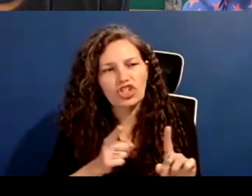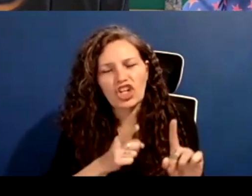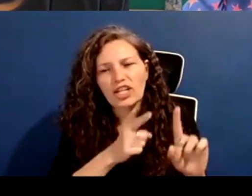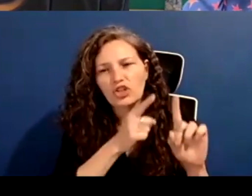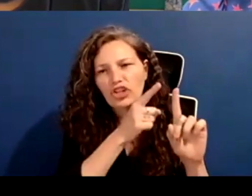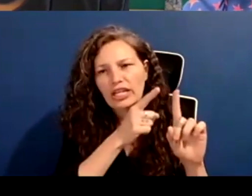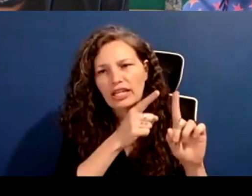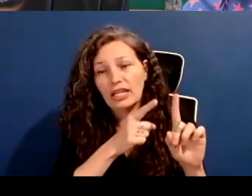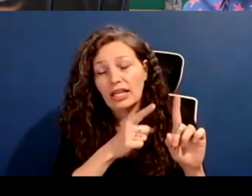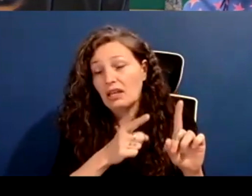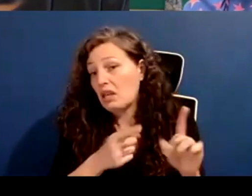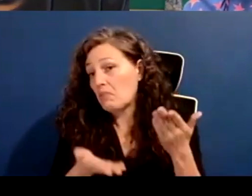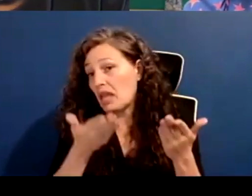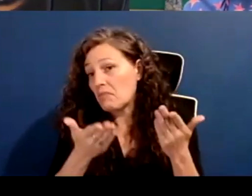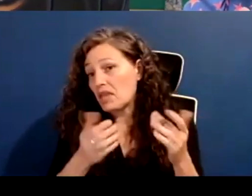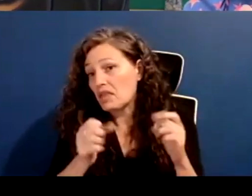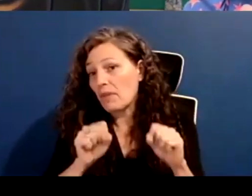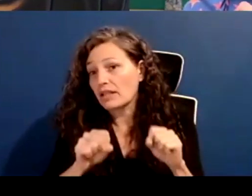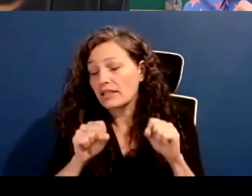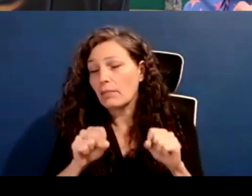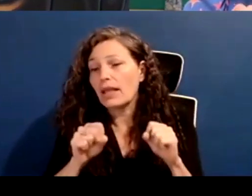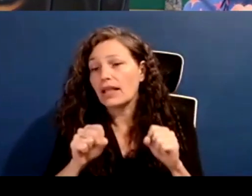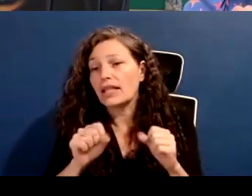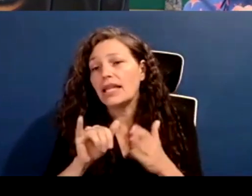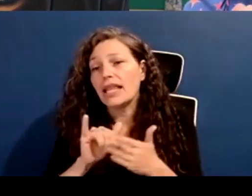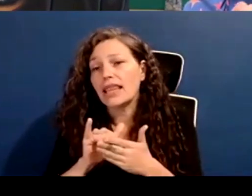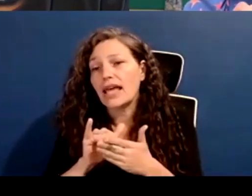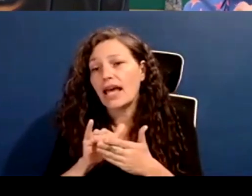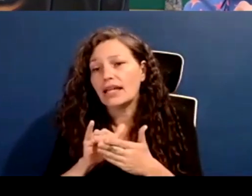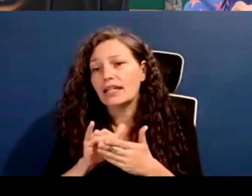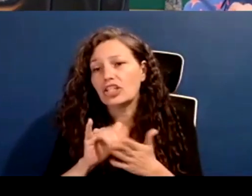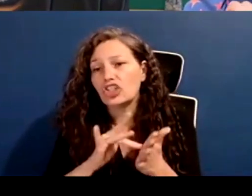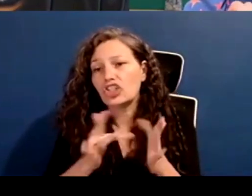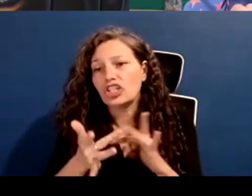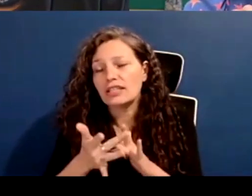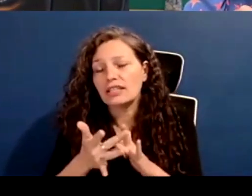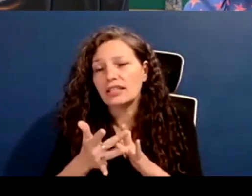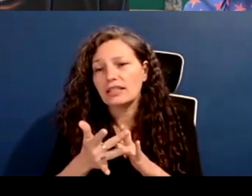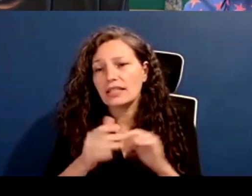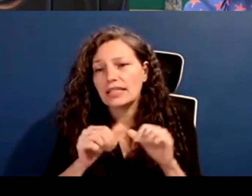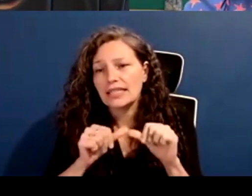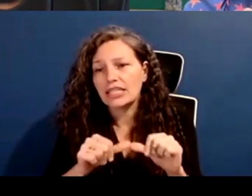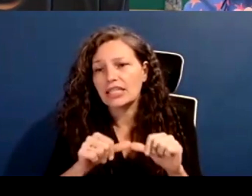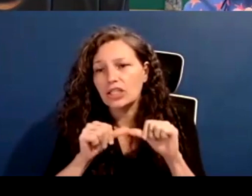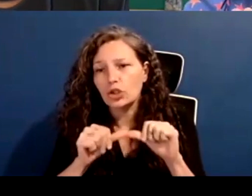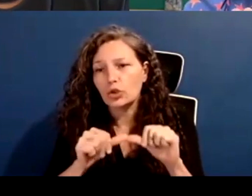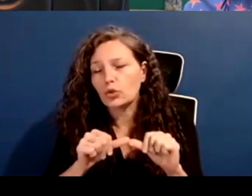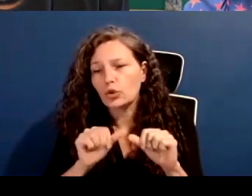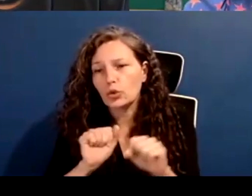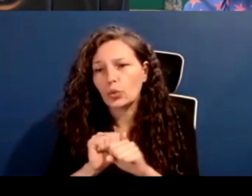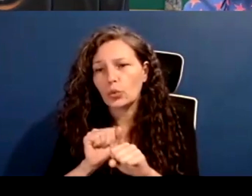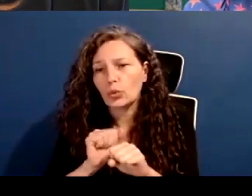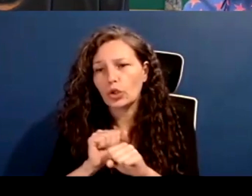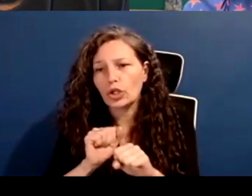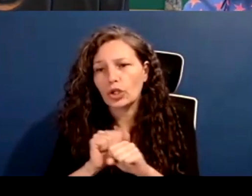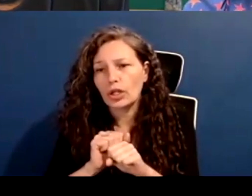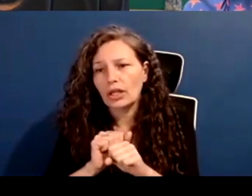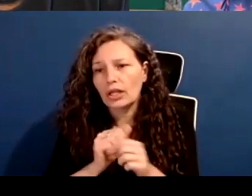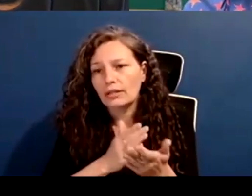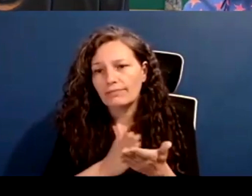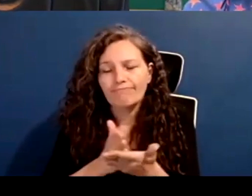there a possibility that he's continually working through this historical thought that,